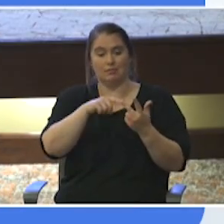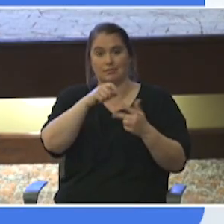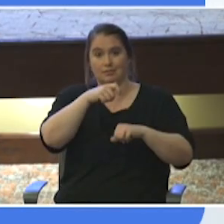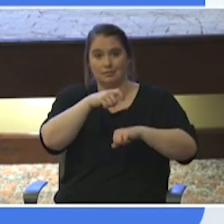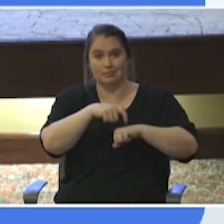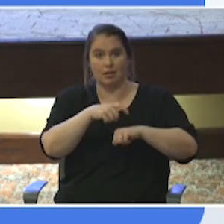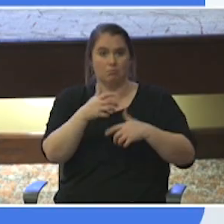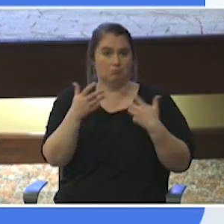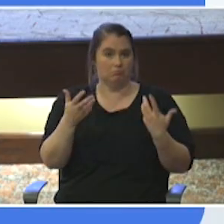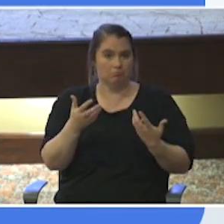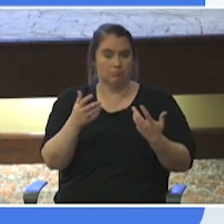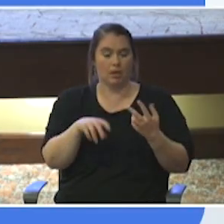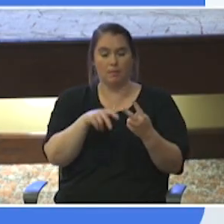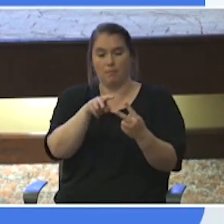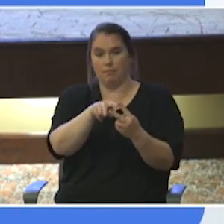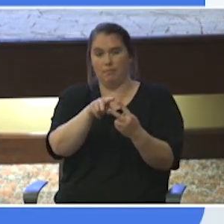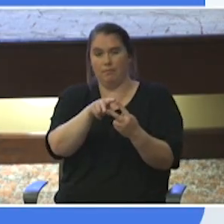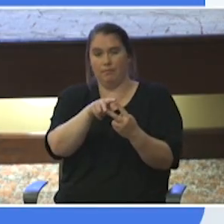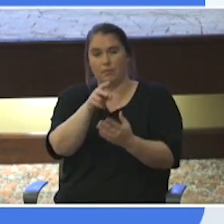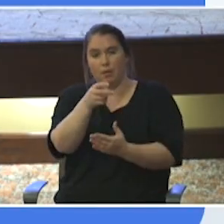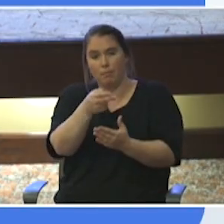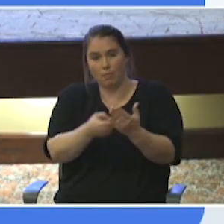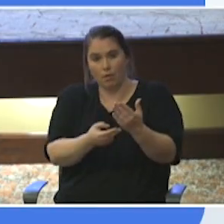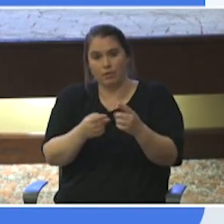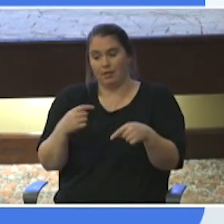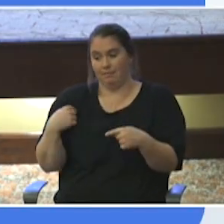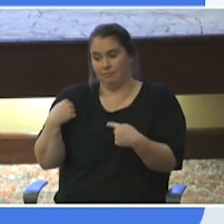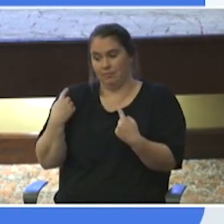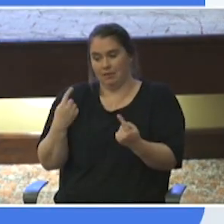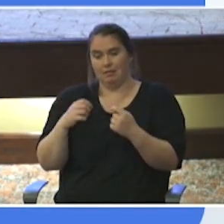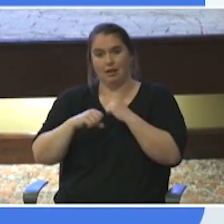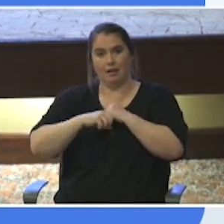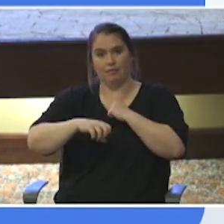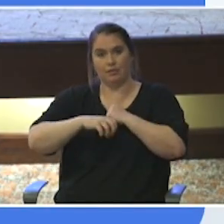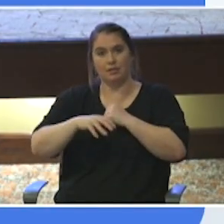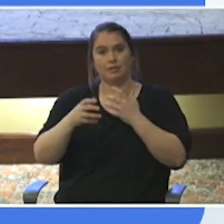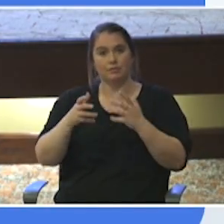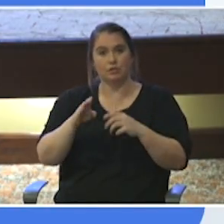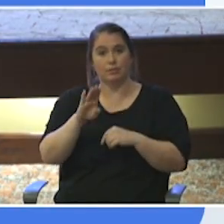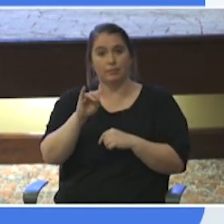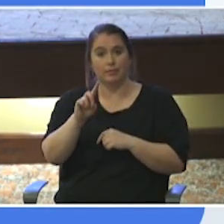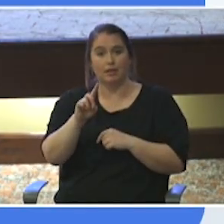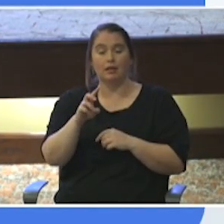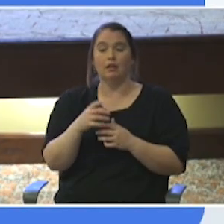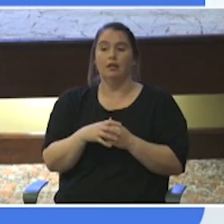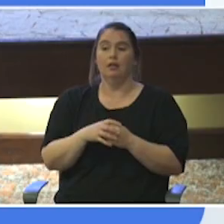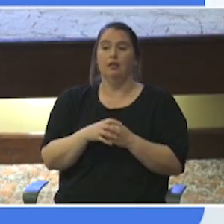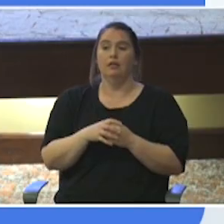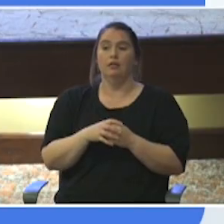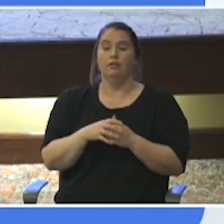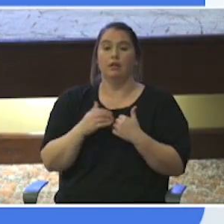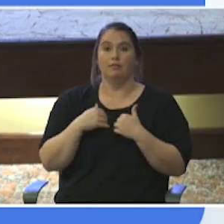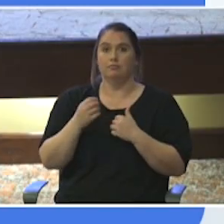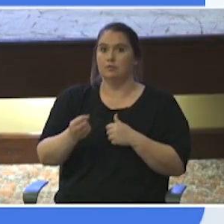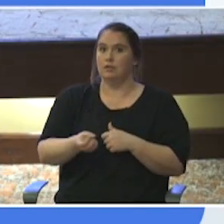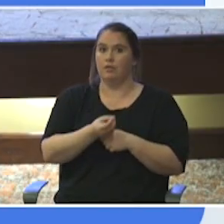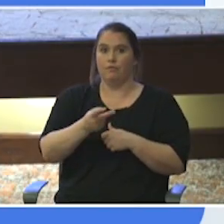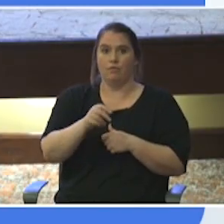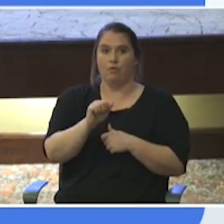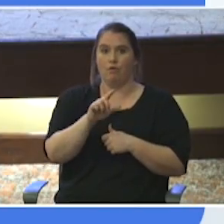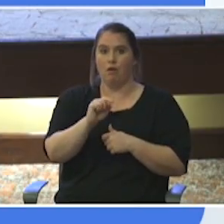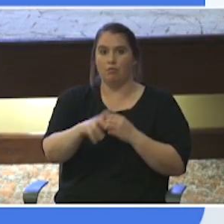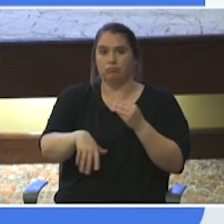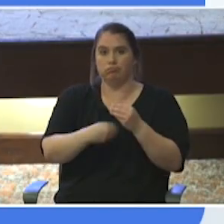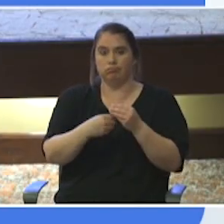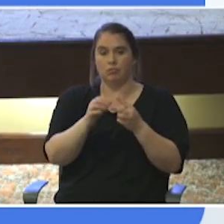Now, both of these projects have been advertised and bid. Staff had several alternates included with each